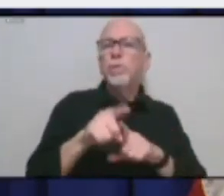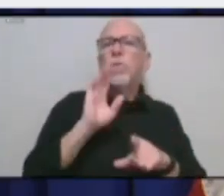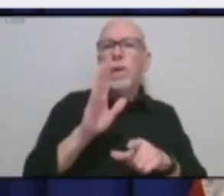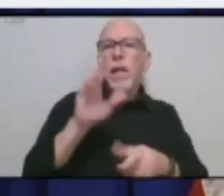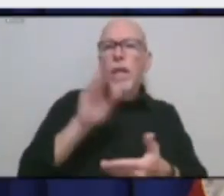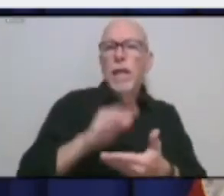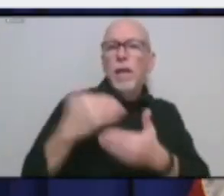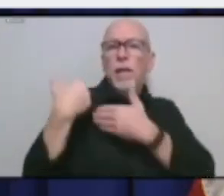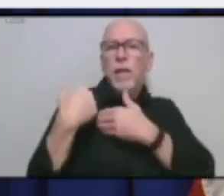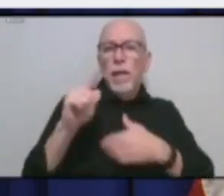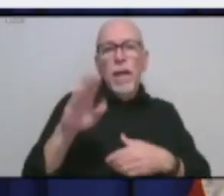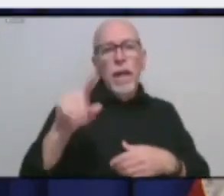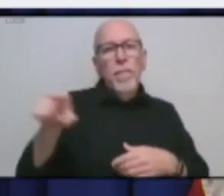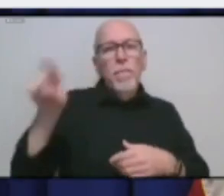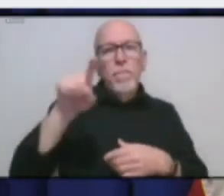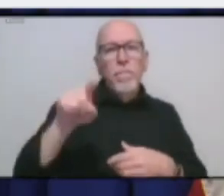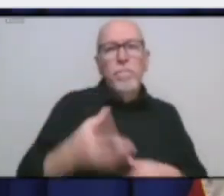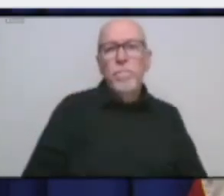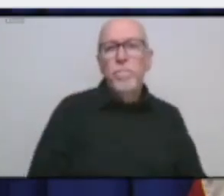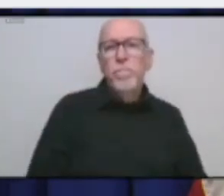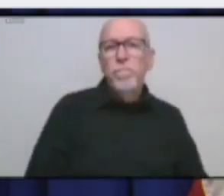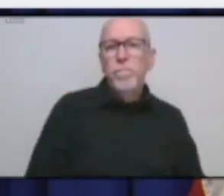our labs or to decrease that burden.